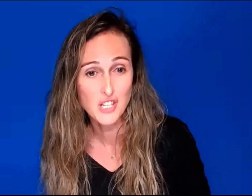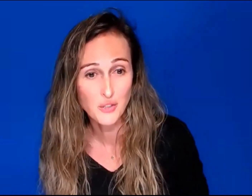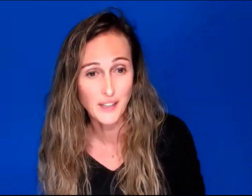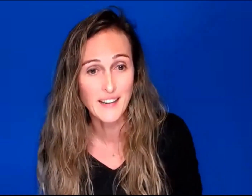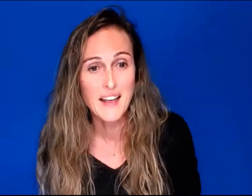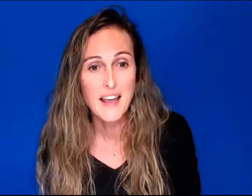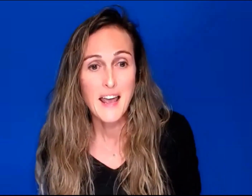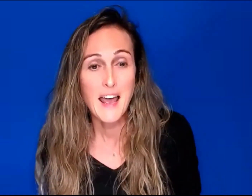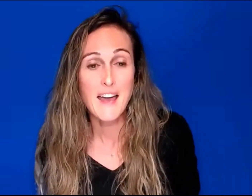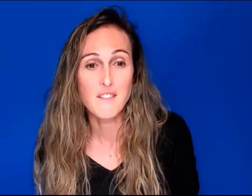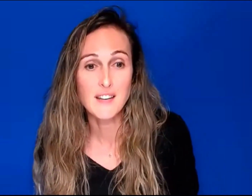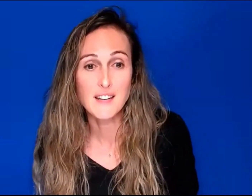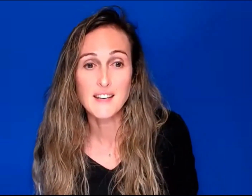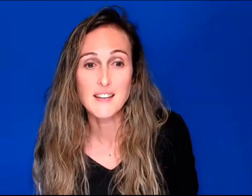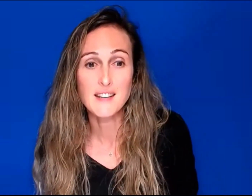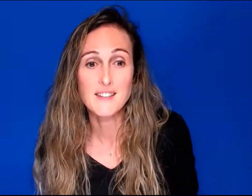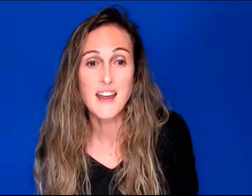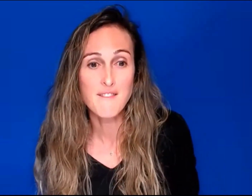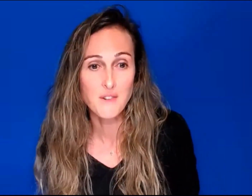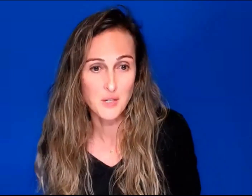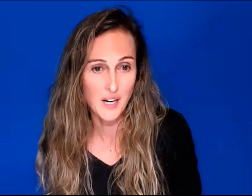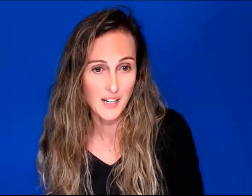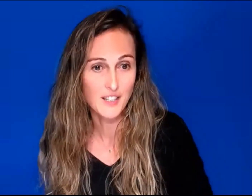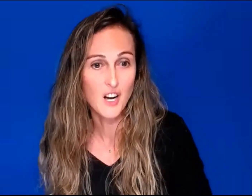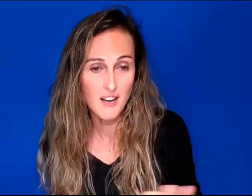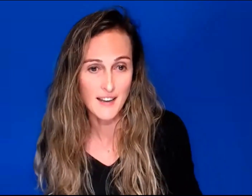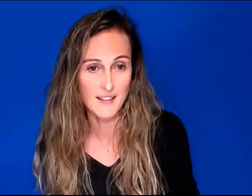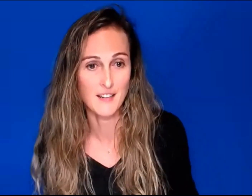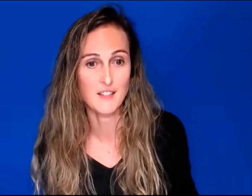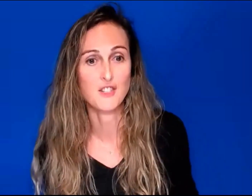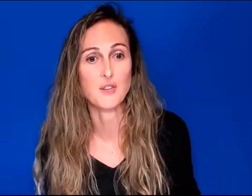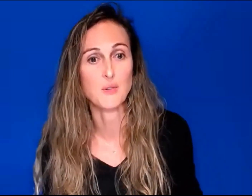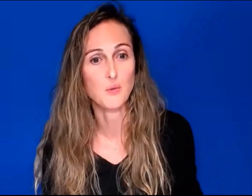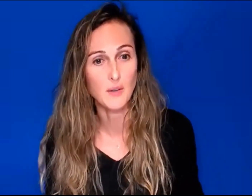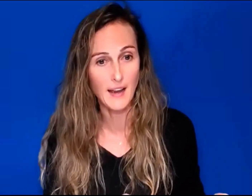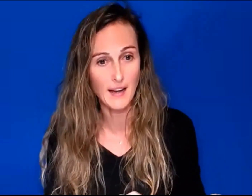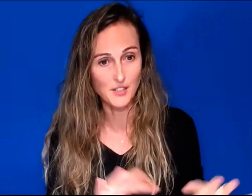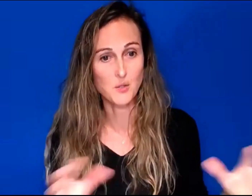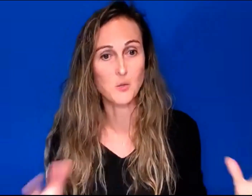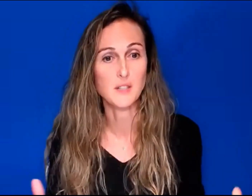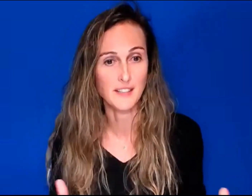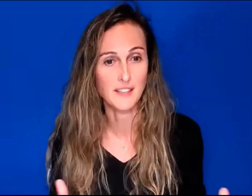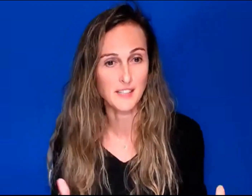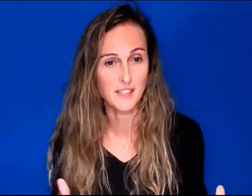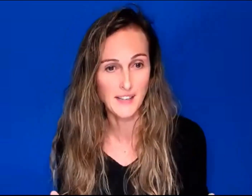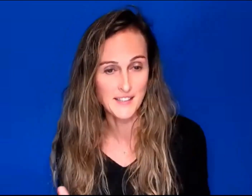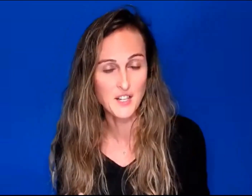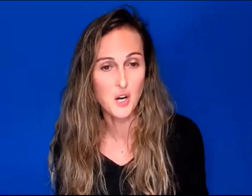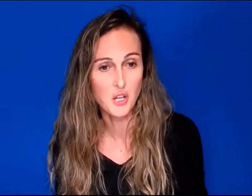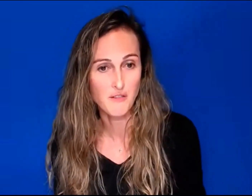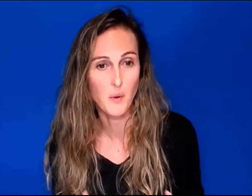deaf children had never gone to a school and